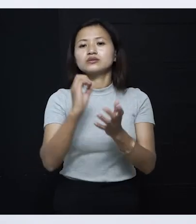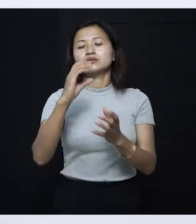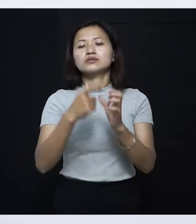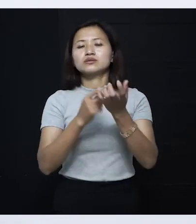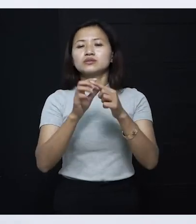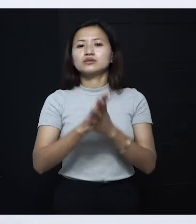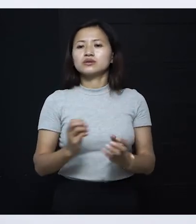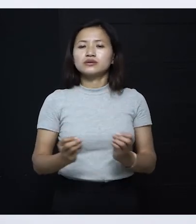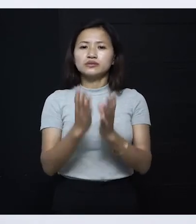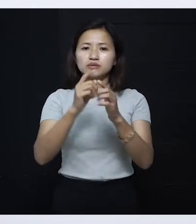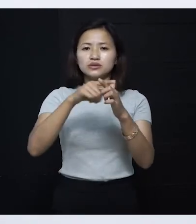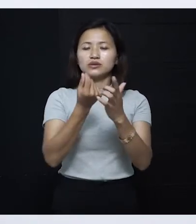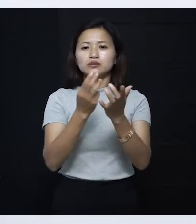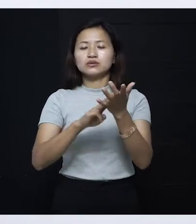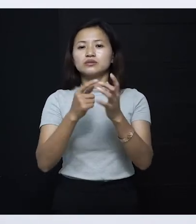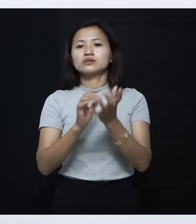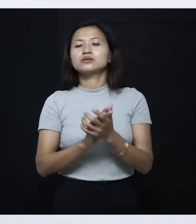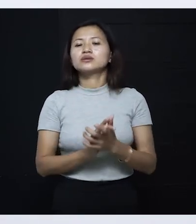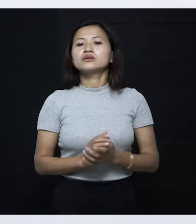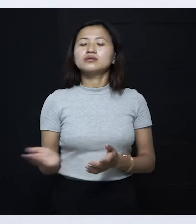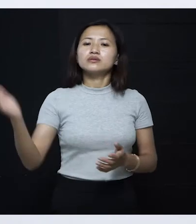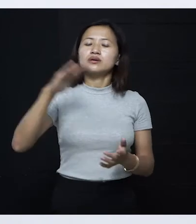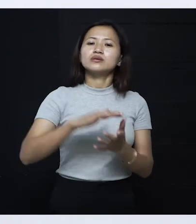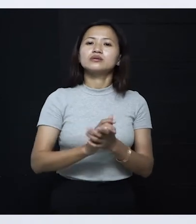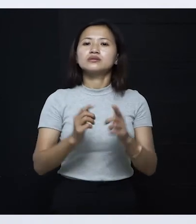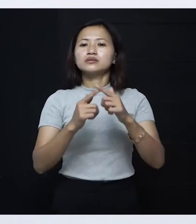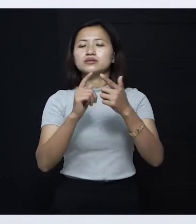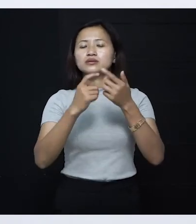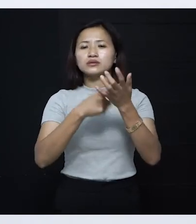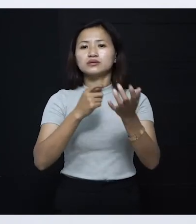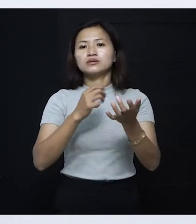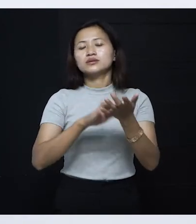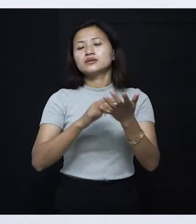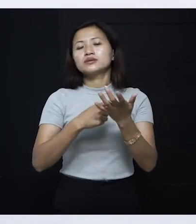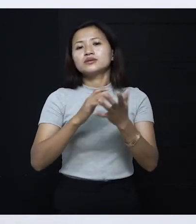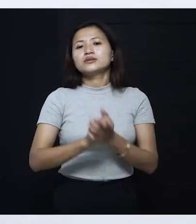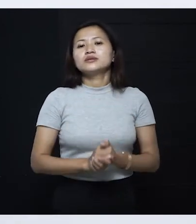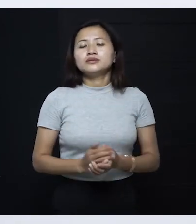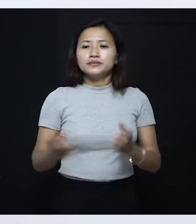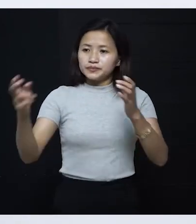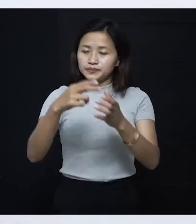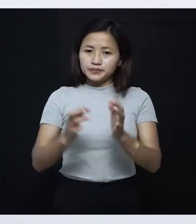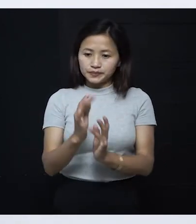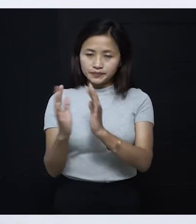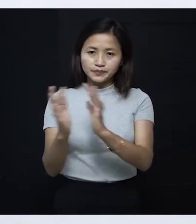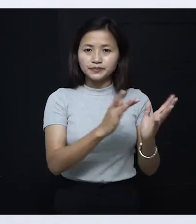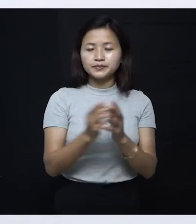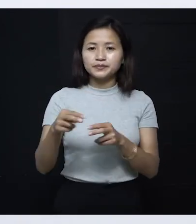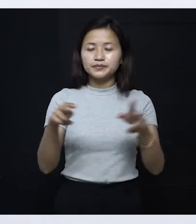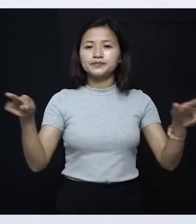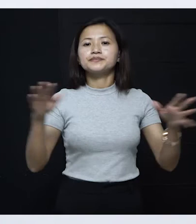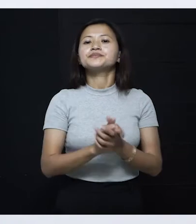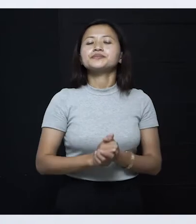Jum cultivation. Now, coming to terrace cultivation, okay? Terrace cultivation, what they do